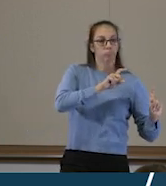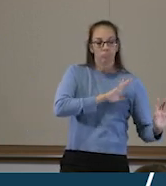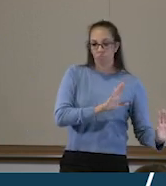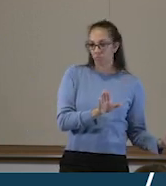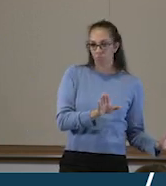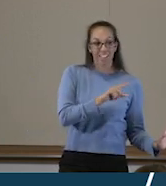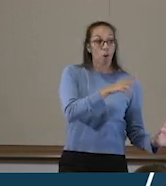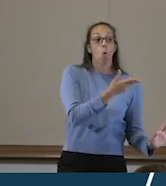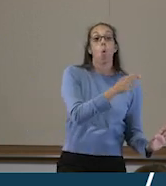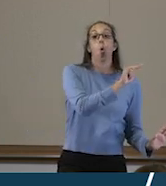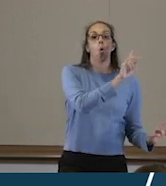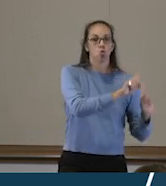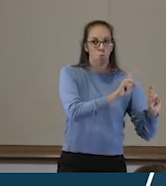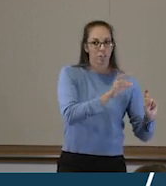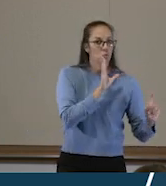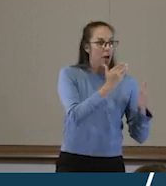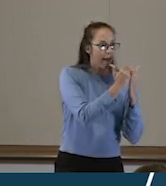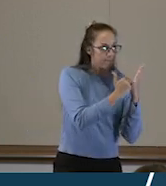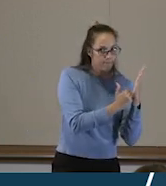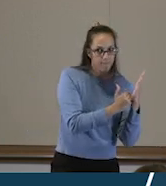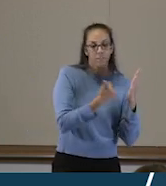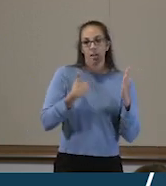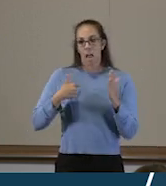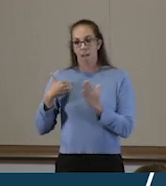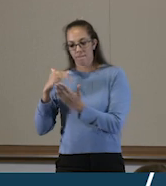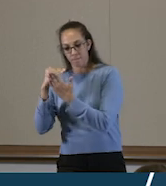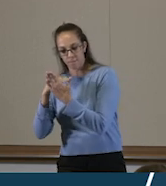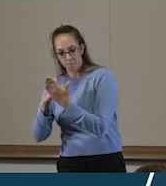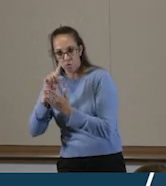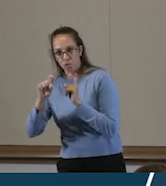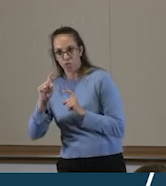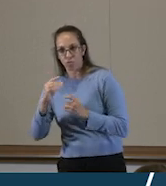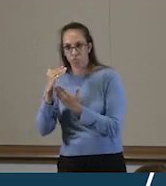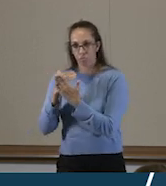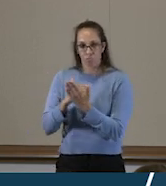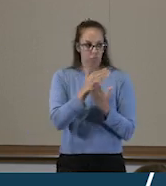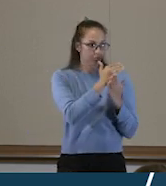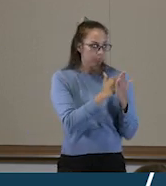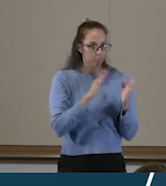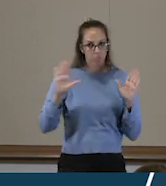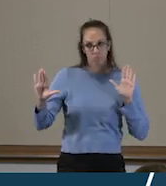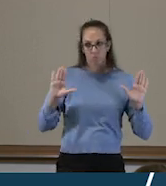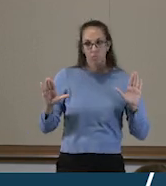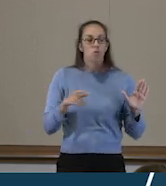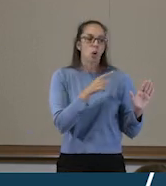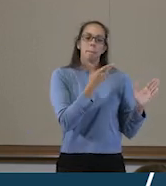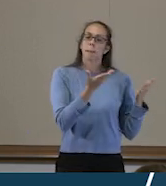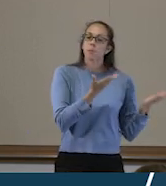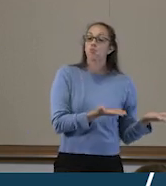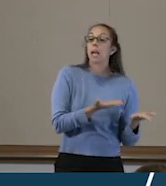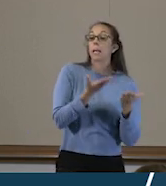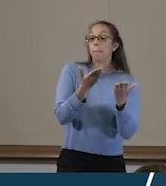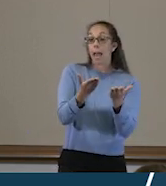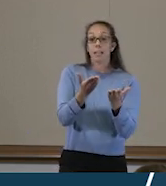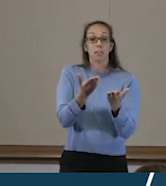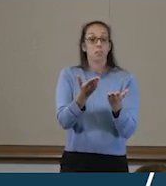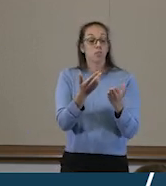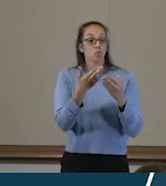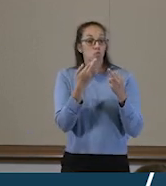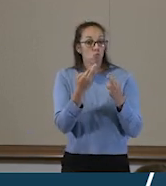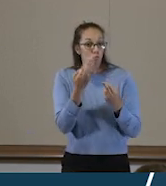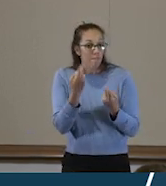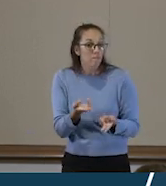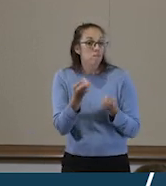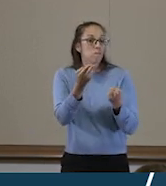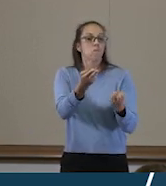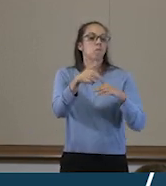of questions. And if they believe that guardianship is the way to go, that's probably what they'll recommend. They'll send some information referral for guardianship. If